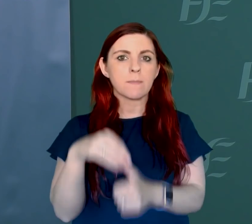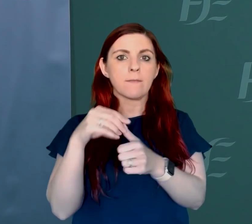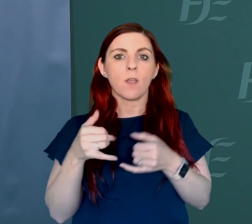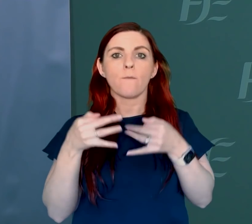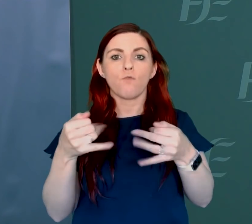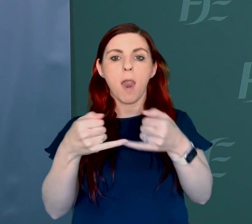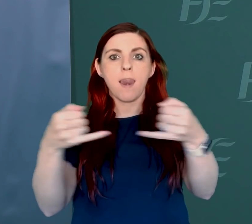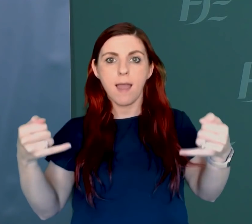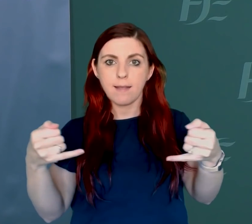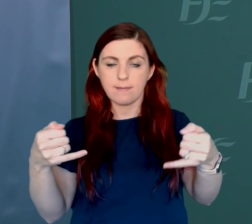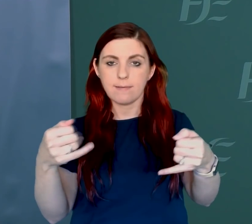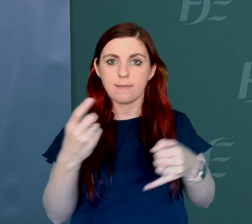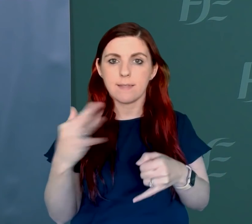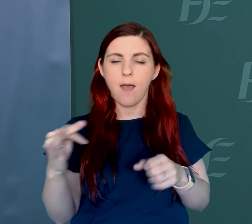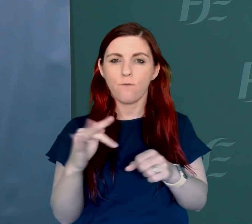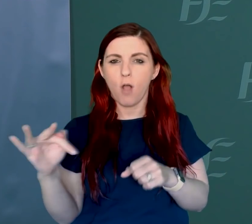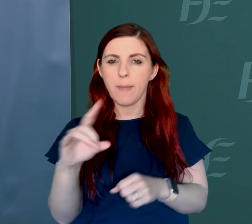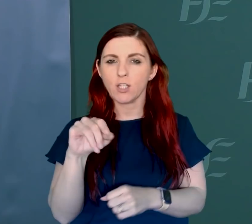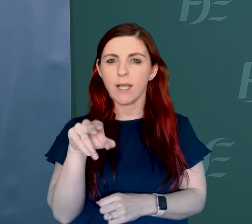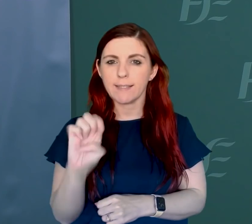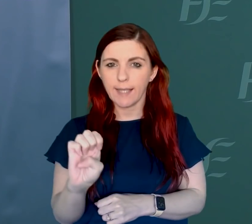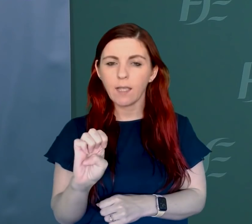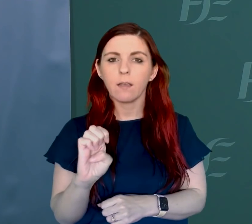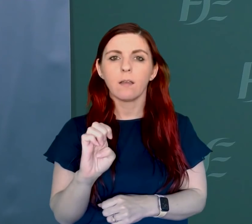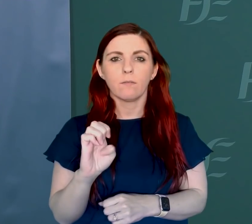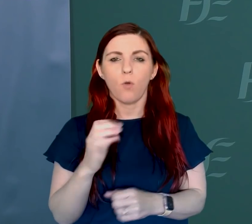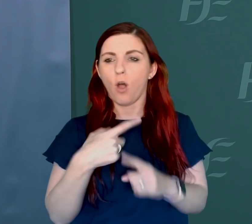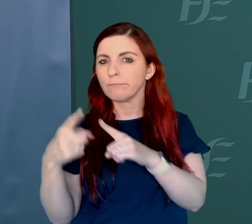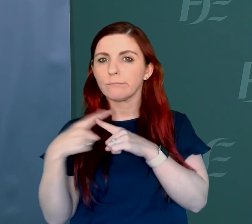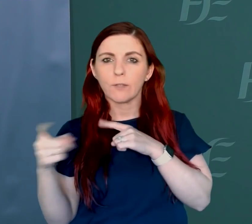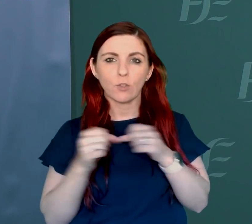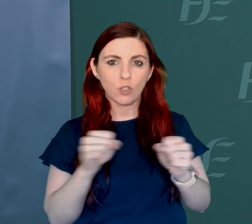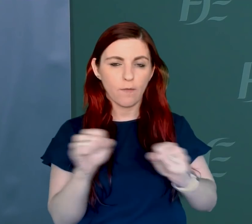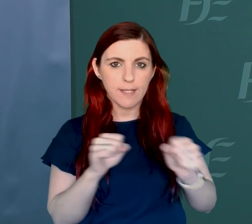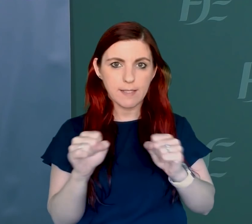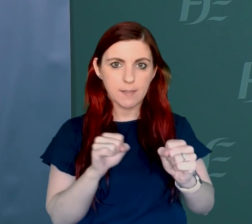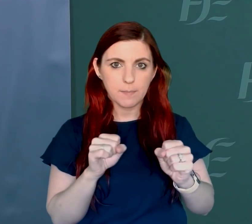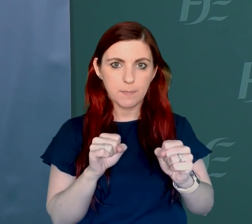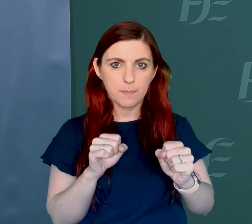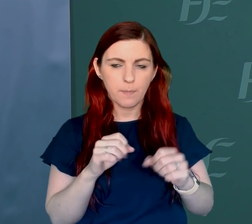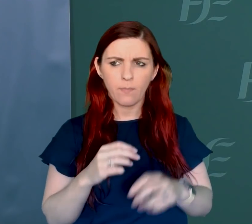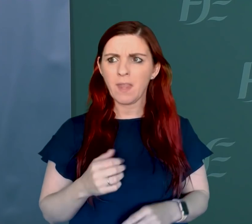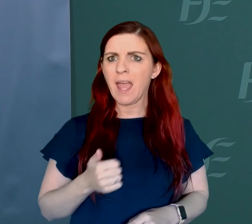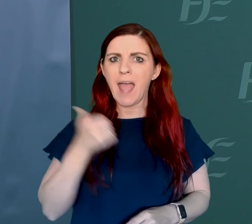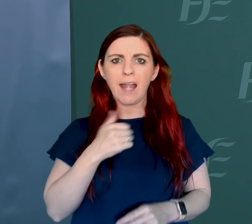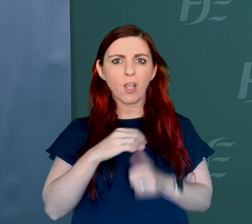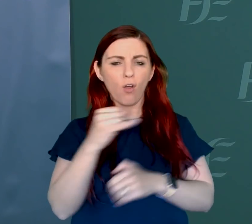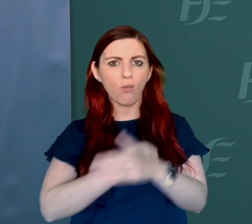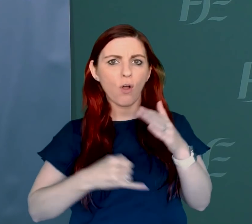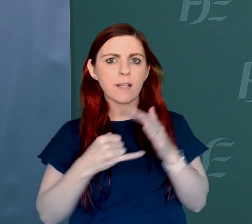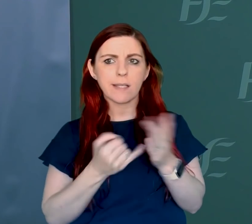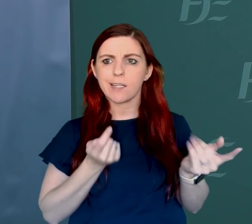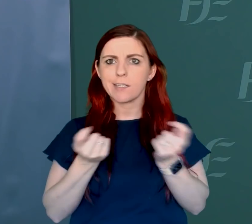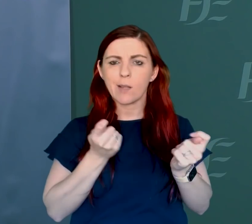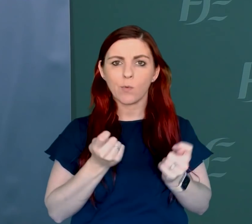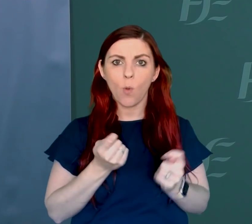staff, the HSE, and indeed from across all the provisions of services. Any organisation that would have had to deal with any one of